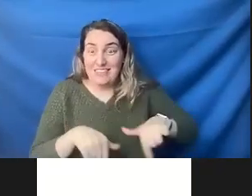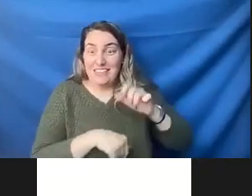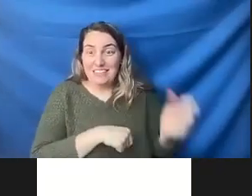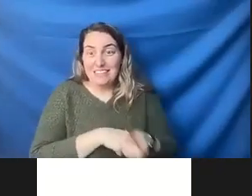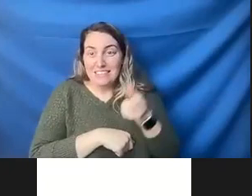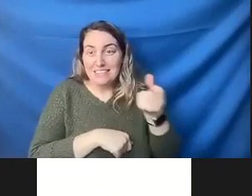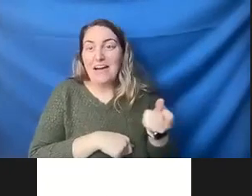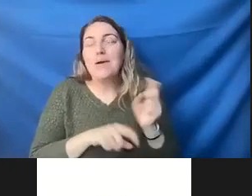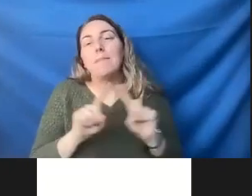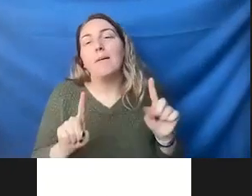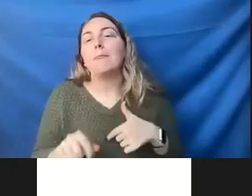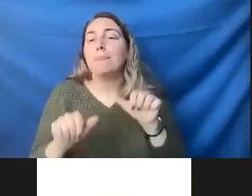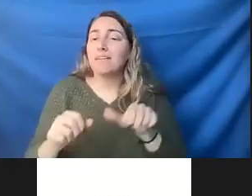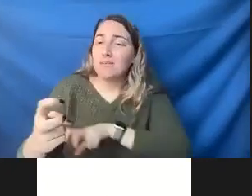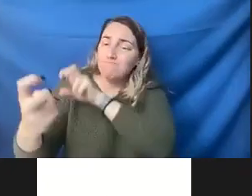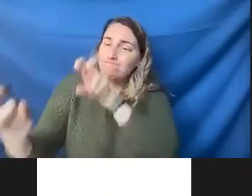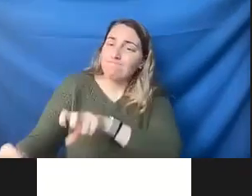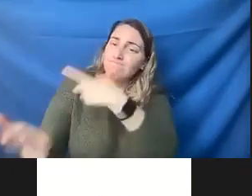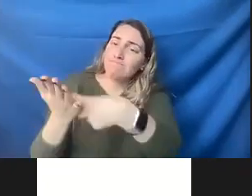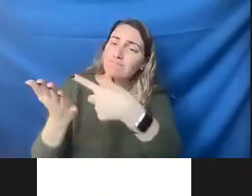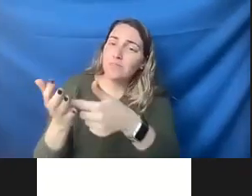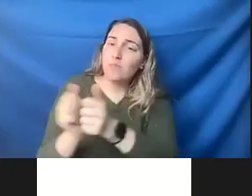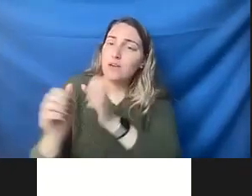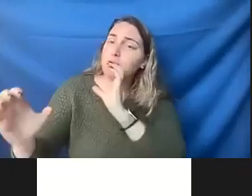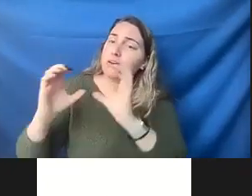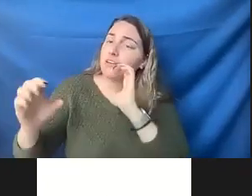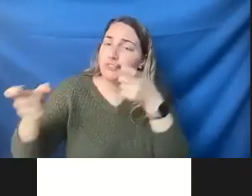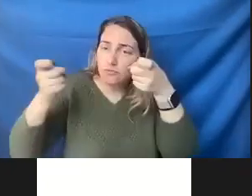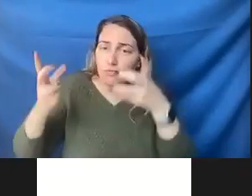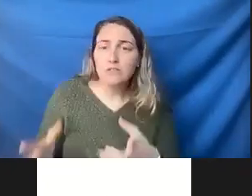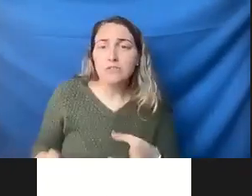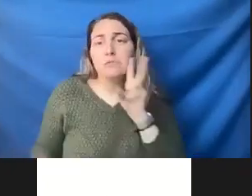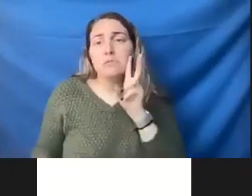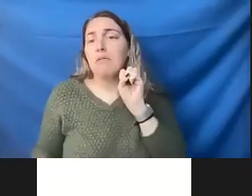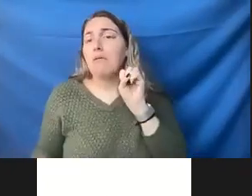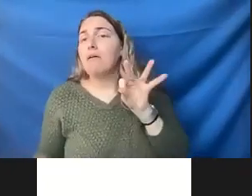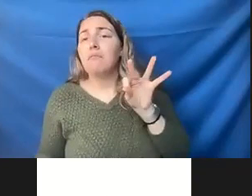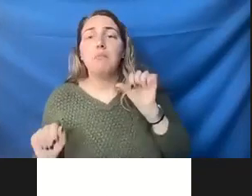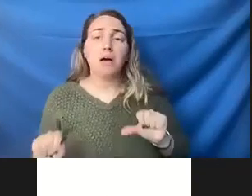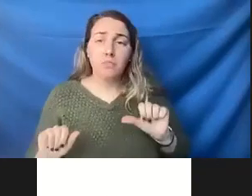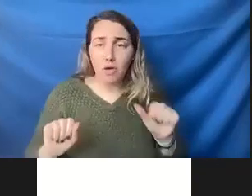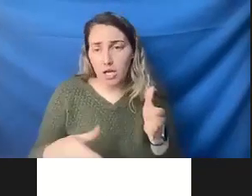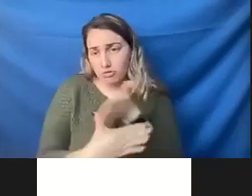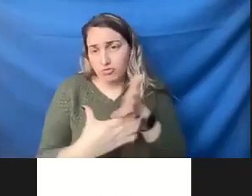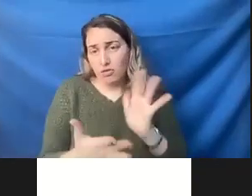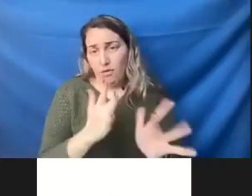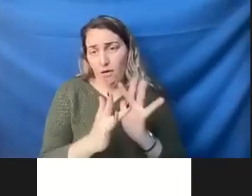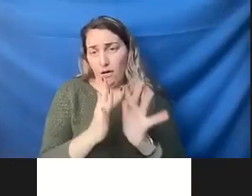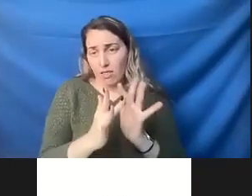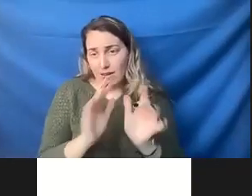can talk to our communications director to see if that is possible to put that on our website.